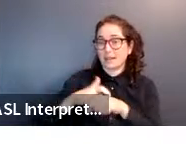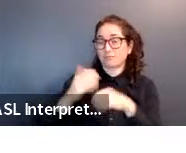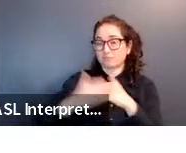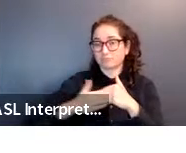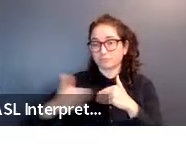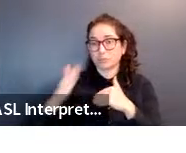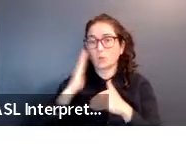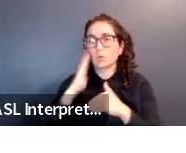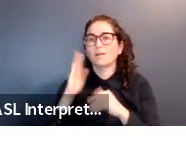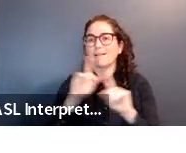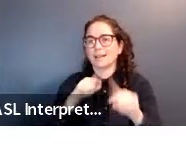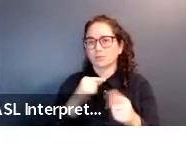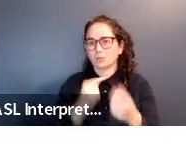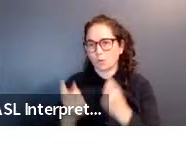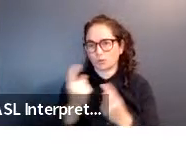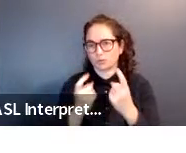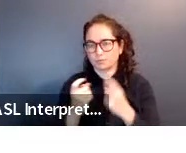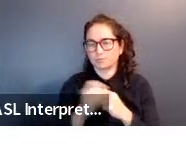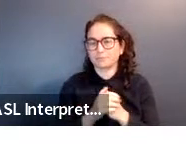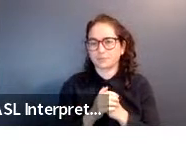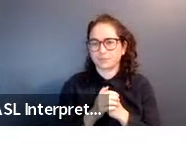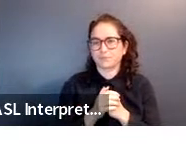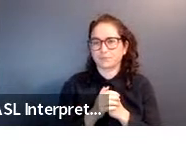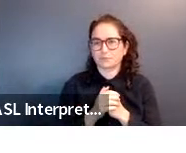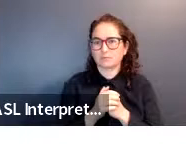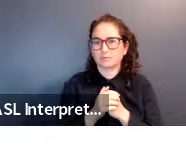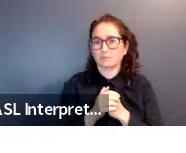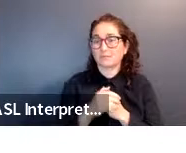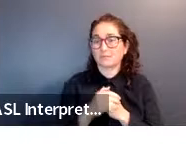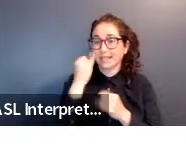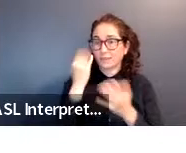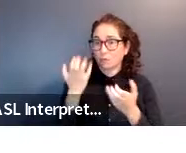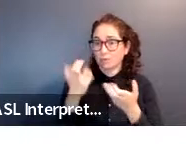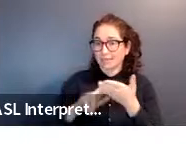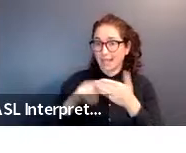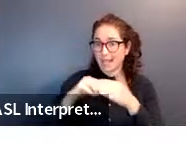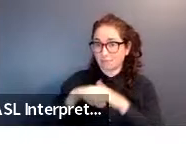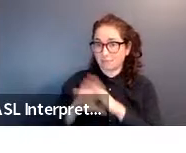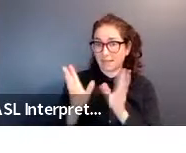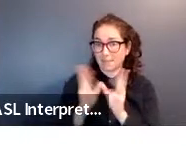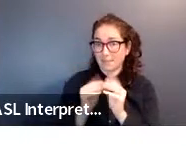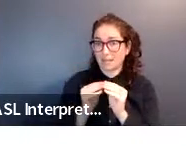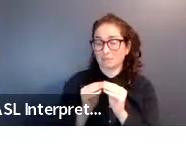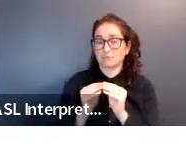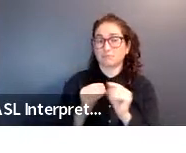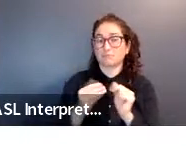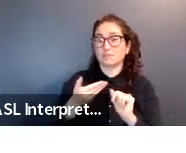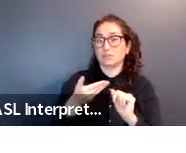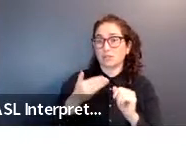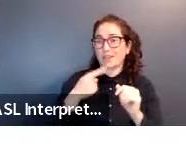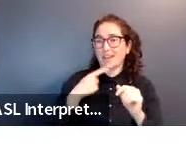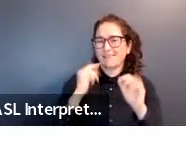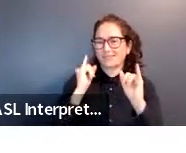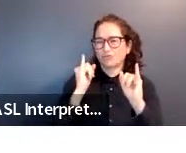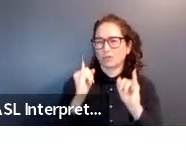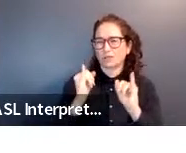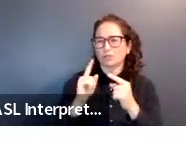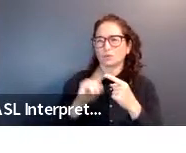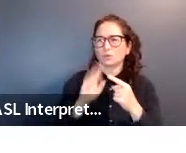answering your questions. To sign into the meeting, the instructions to speak are as